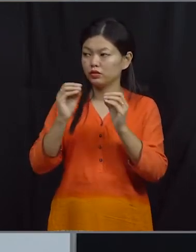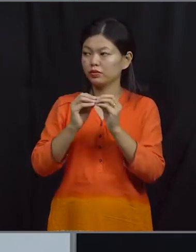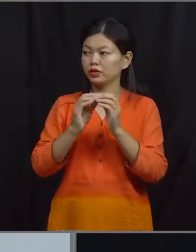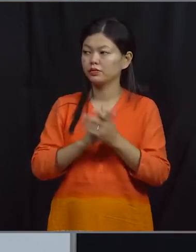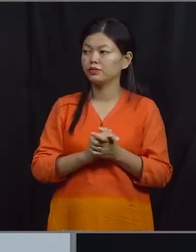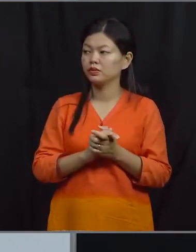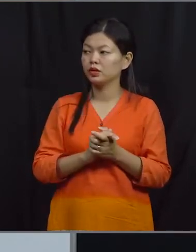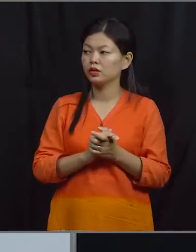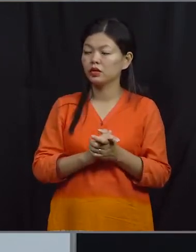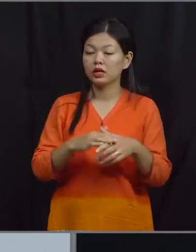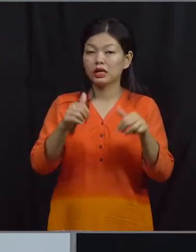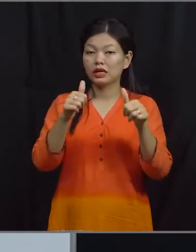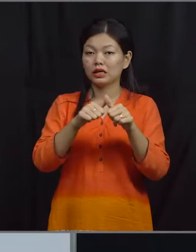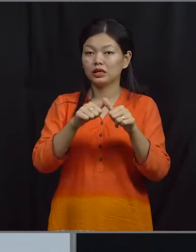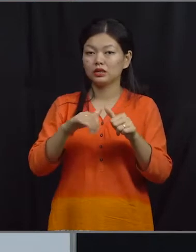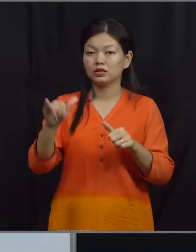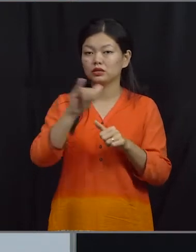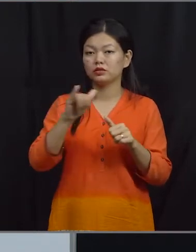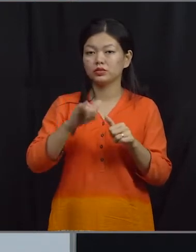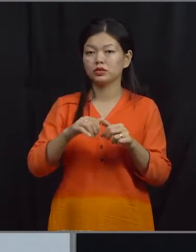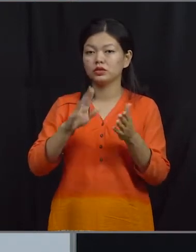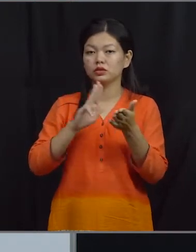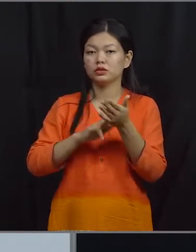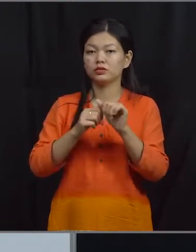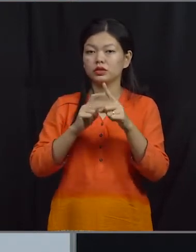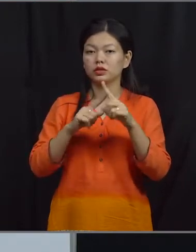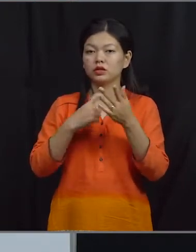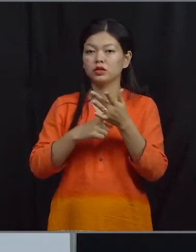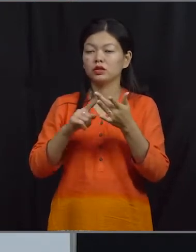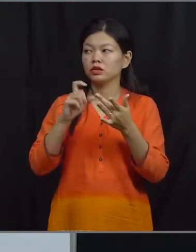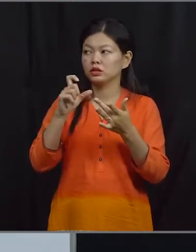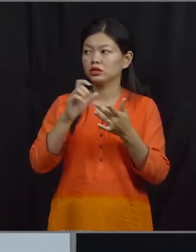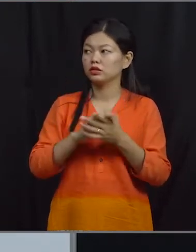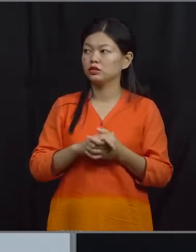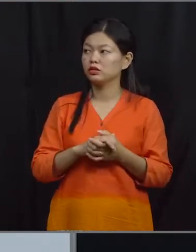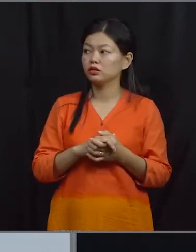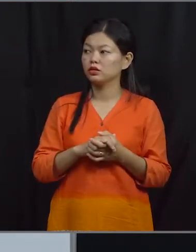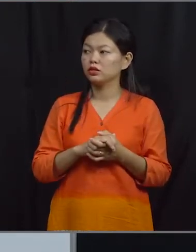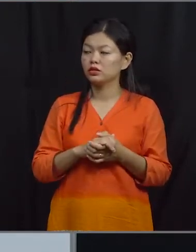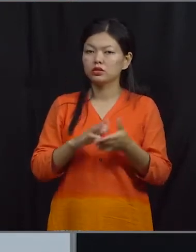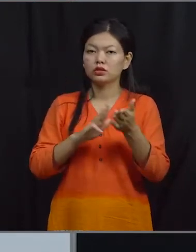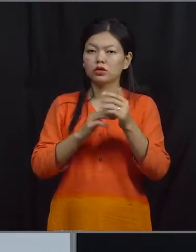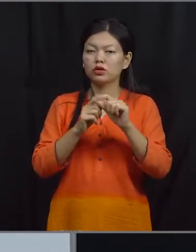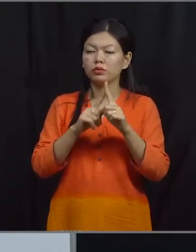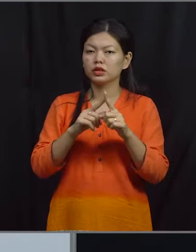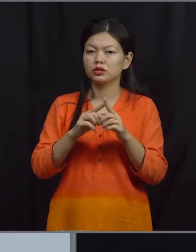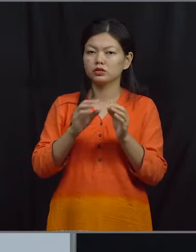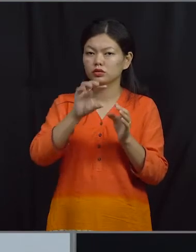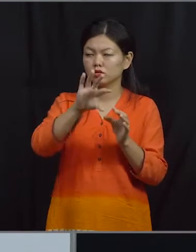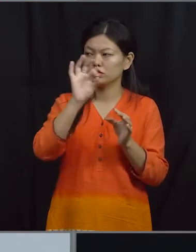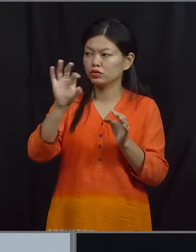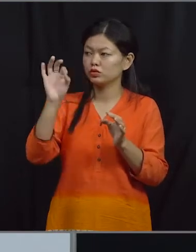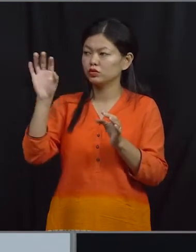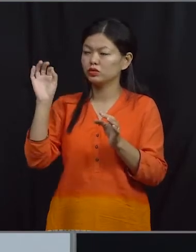coefficient matrix. Coefficient matrix, that is, you pick up all the coefficients from the equations and put it in this matrix, that